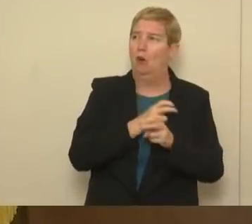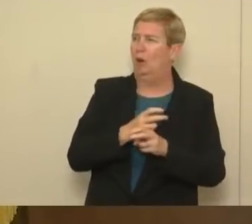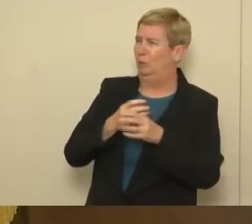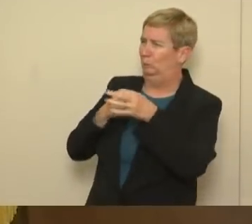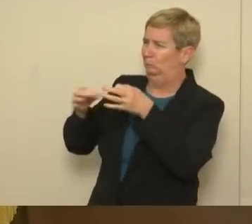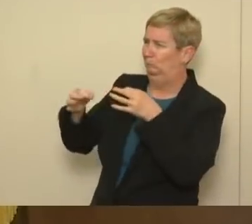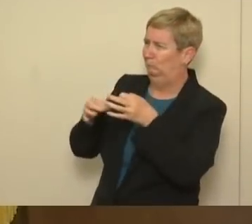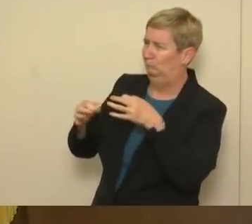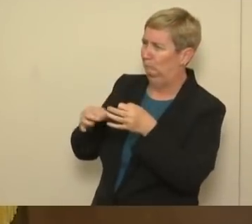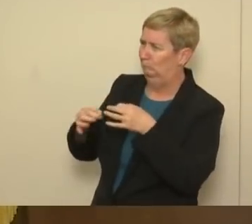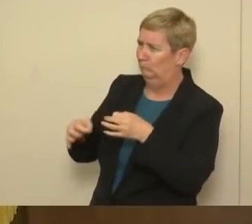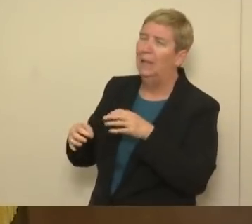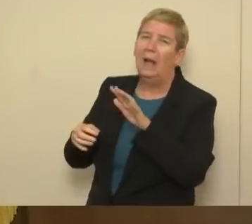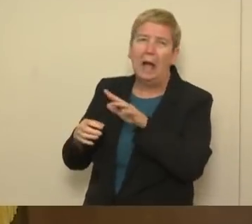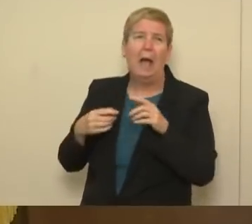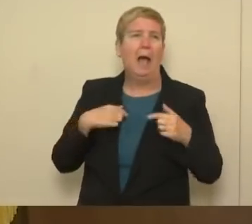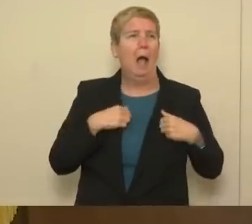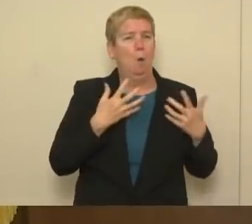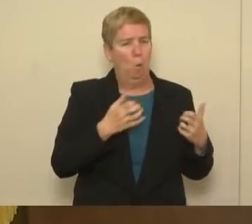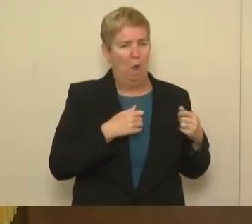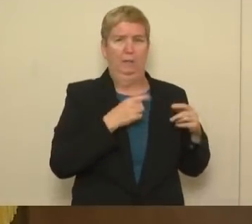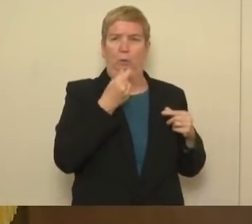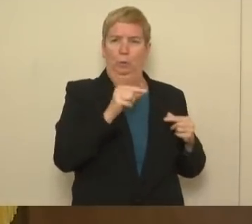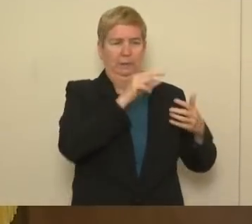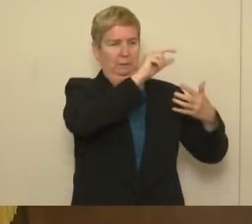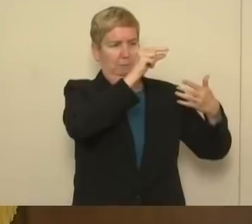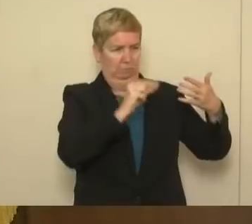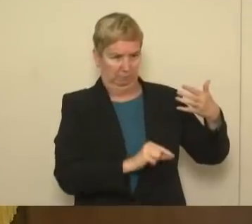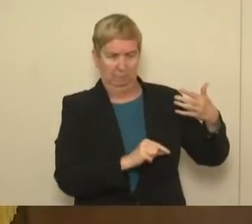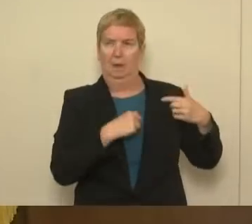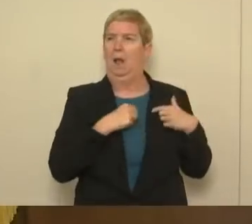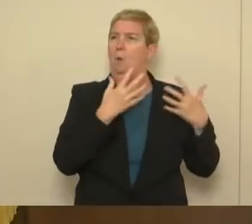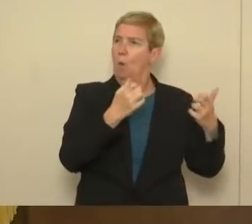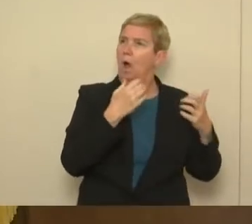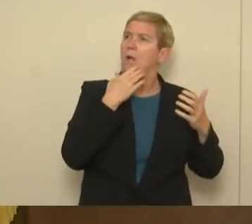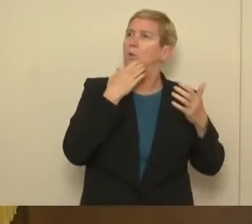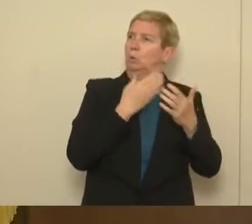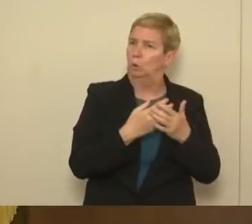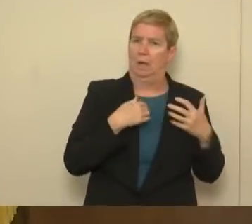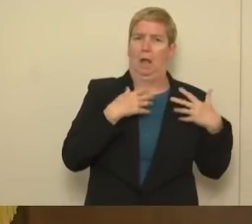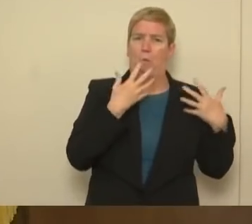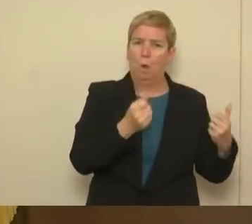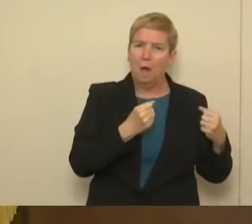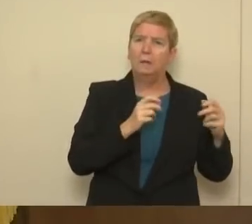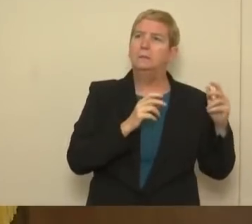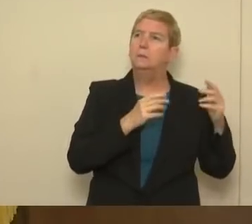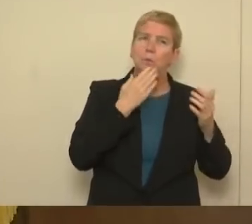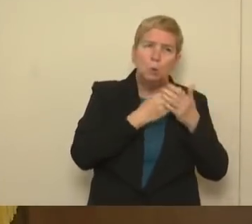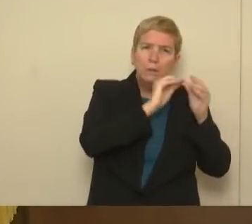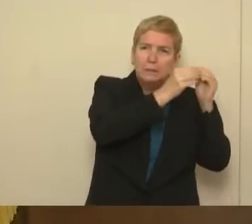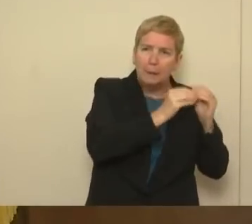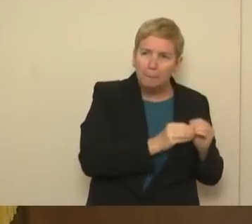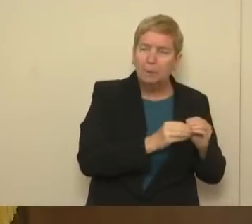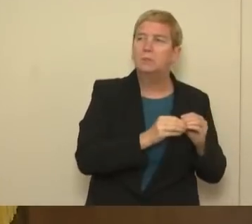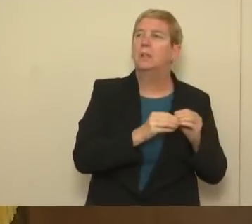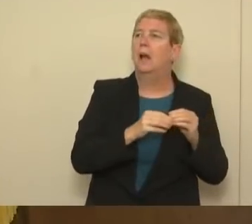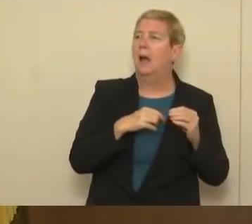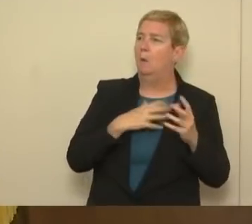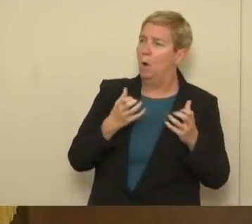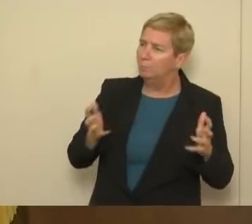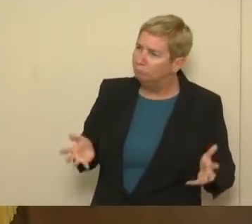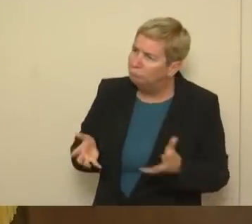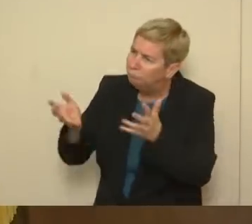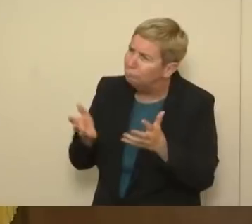that we're going to make it together. And so we are motivated. I want the Mexicans to be motivated. You want your restaurant in